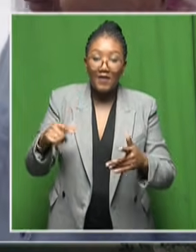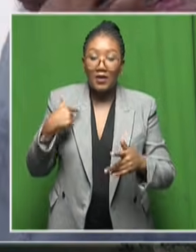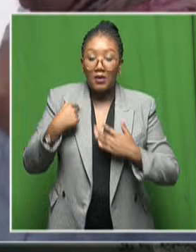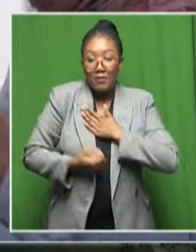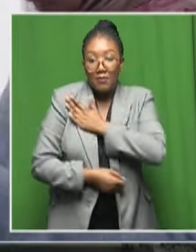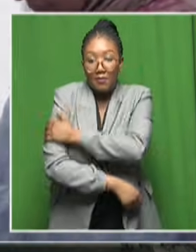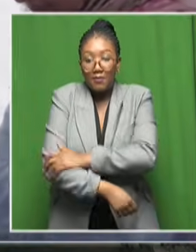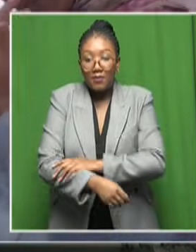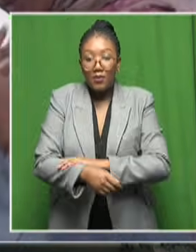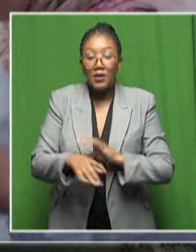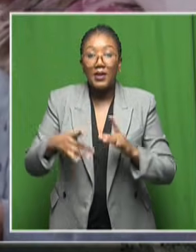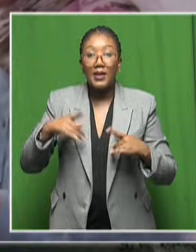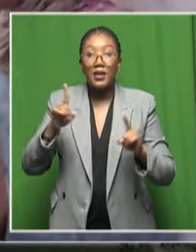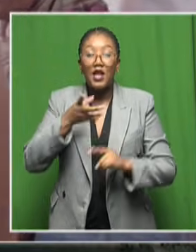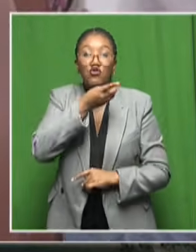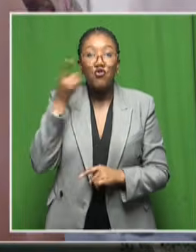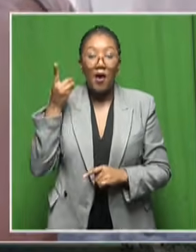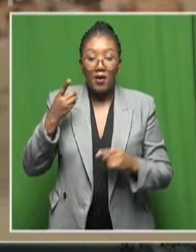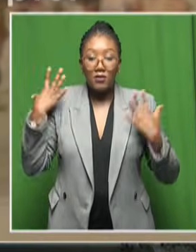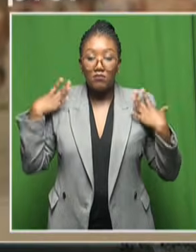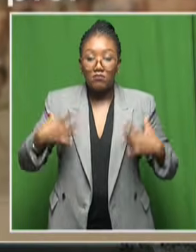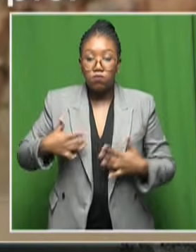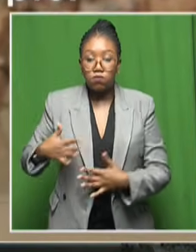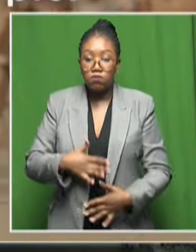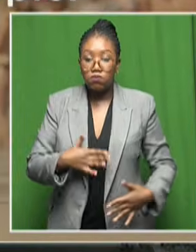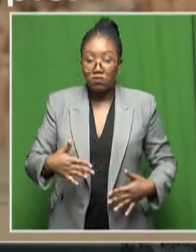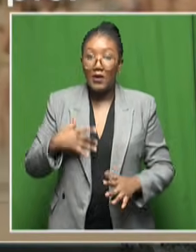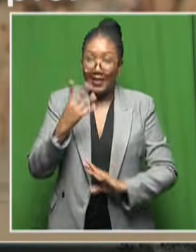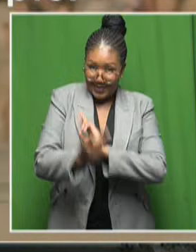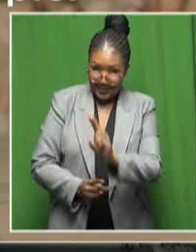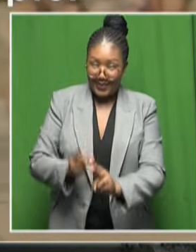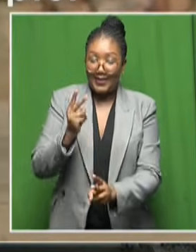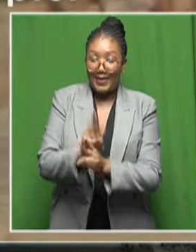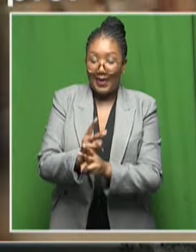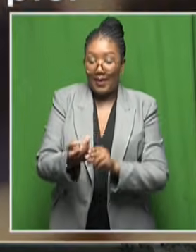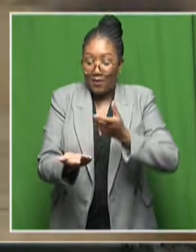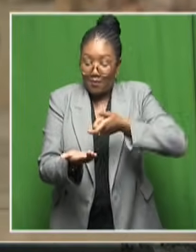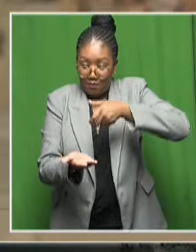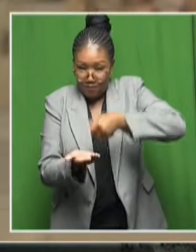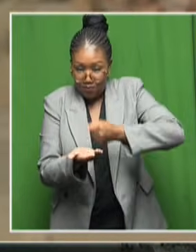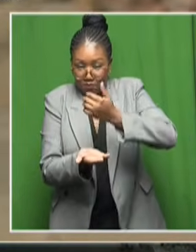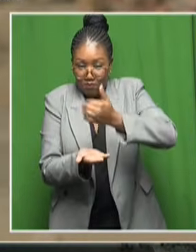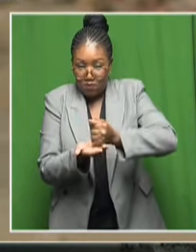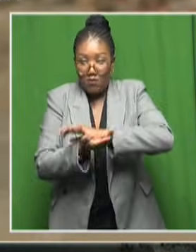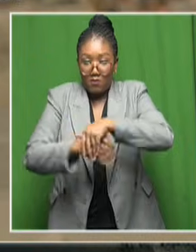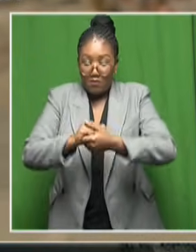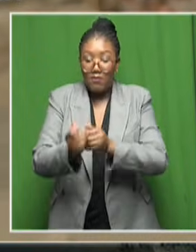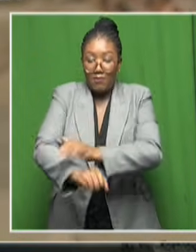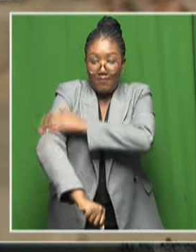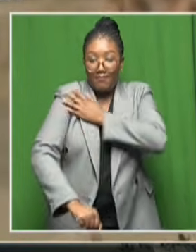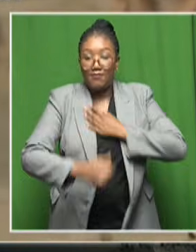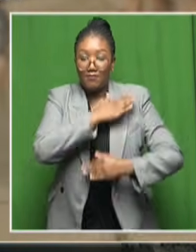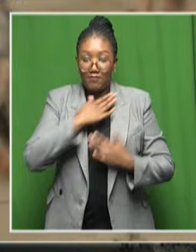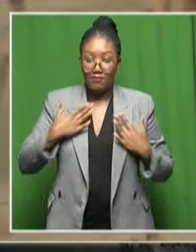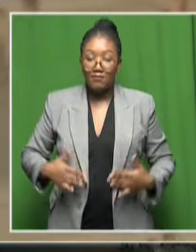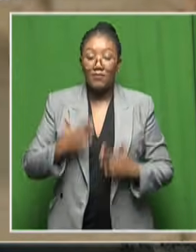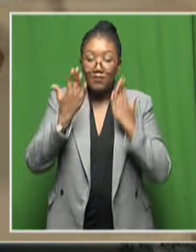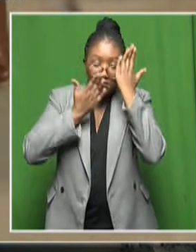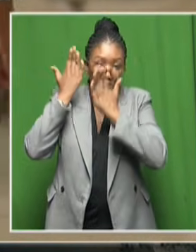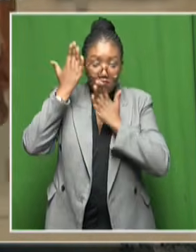we've Yeah. removed the sun protection factor. So it's important to actually put on your sunscreen when you are out there as well, to reapply